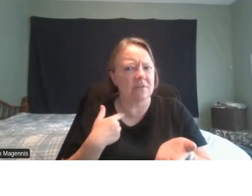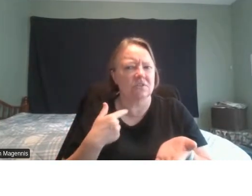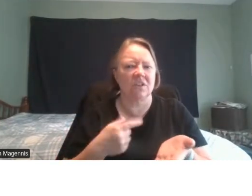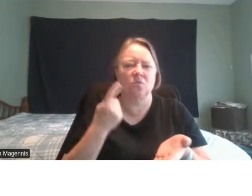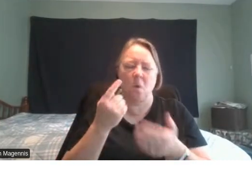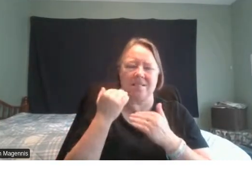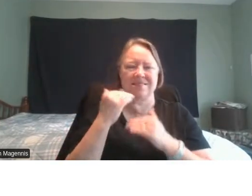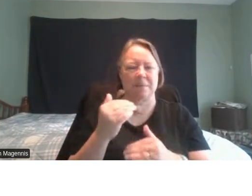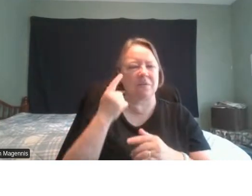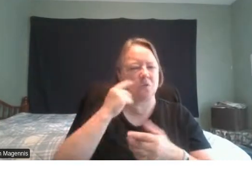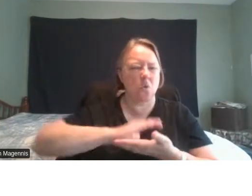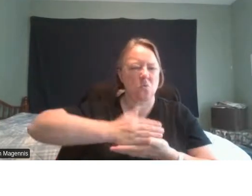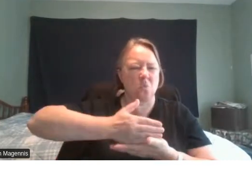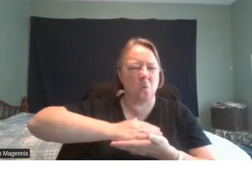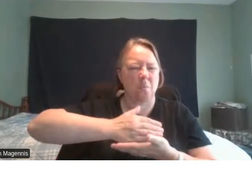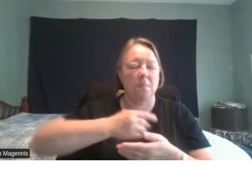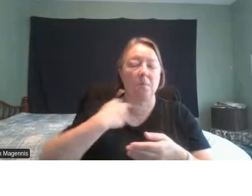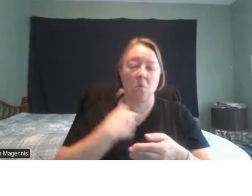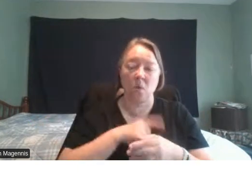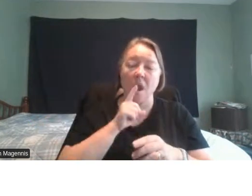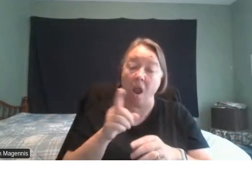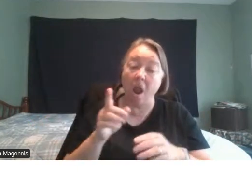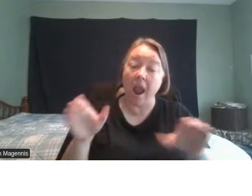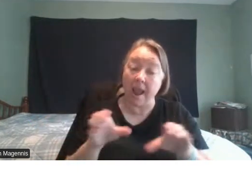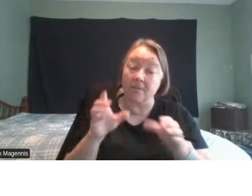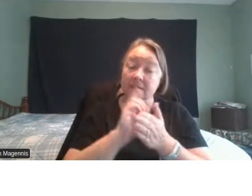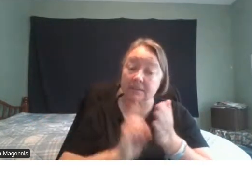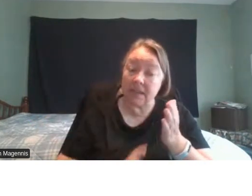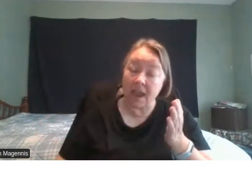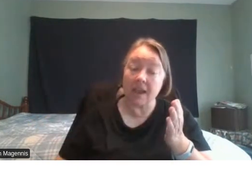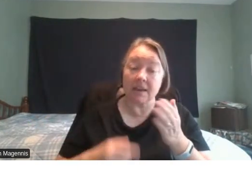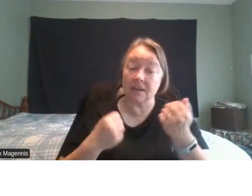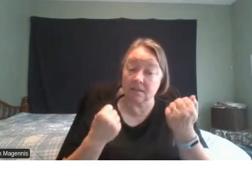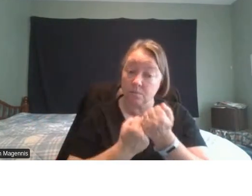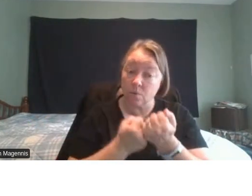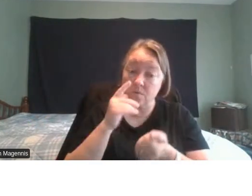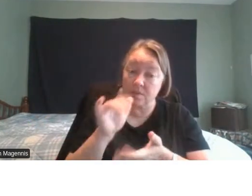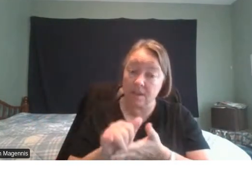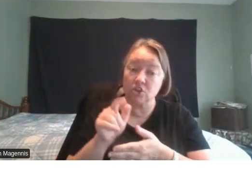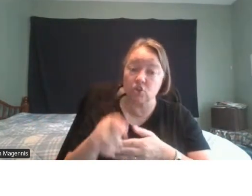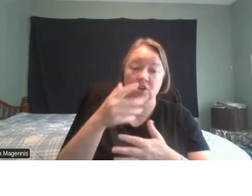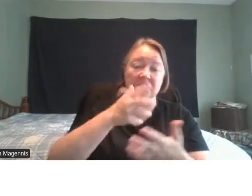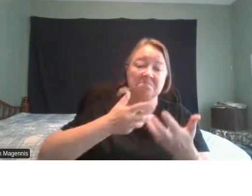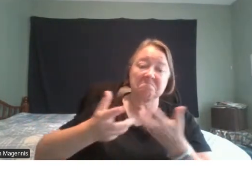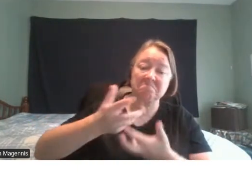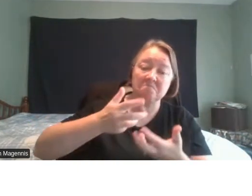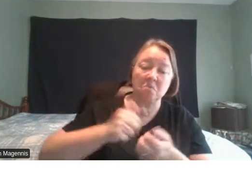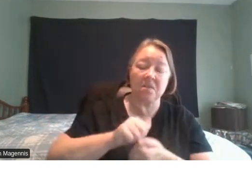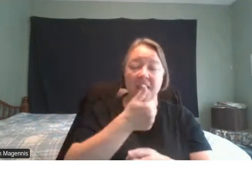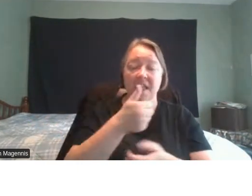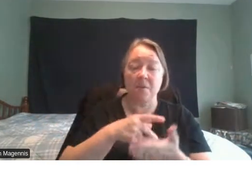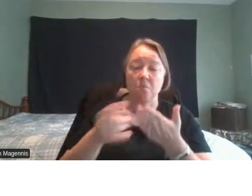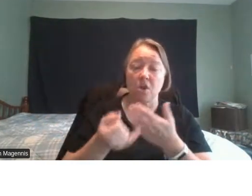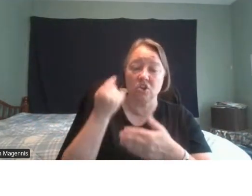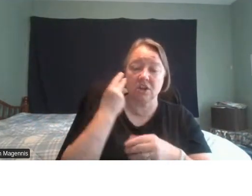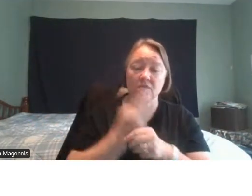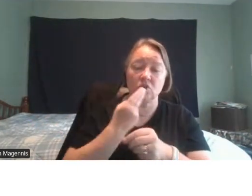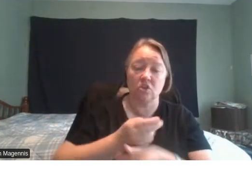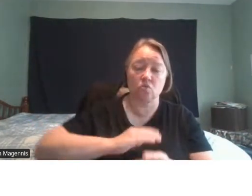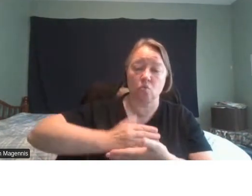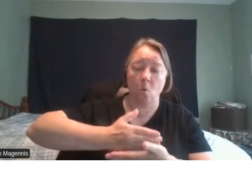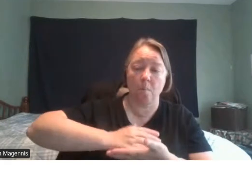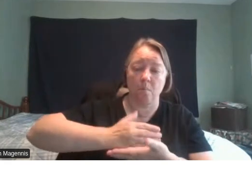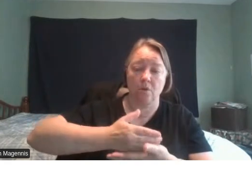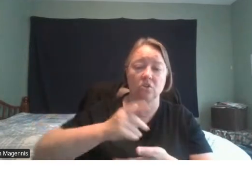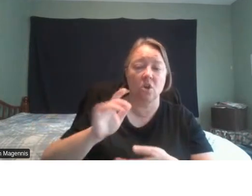of the Chromebooks, but we're actively designing fallbacks so that you can interact with any project if you're using it on a Chromebook.